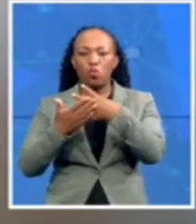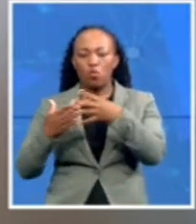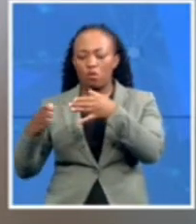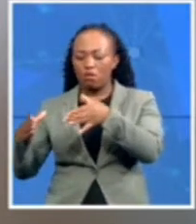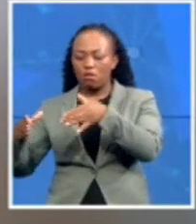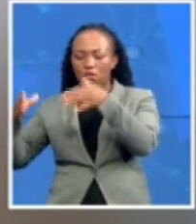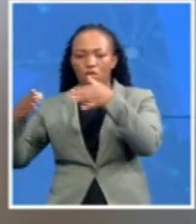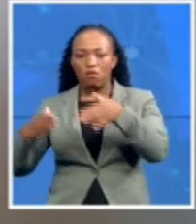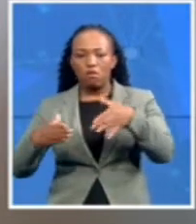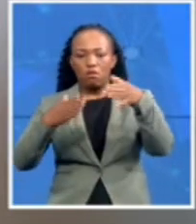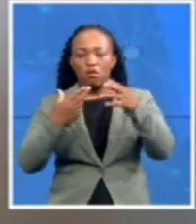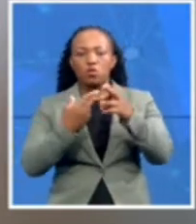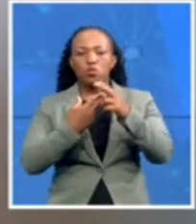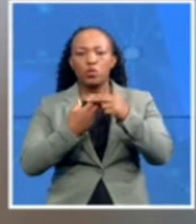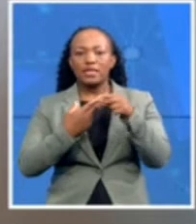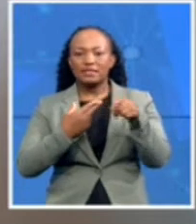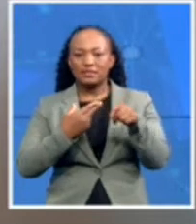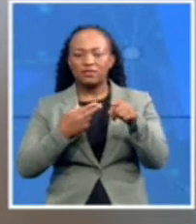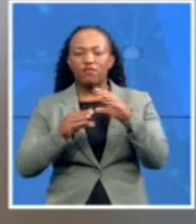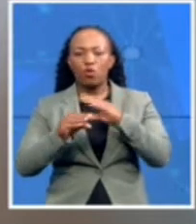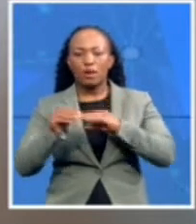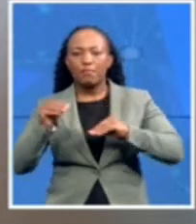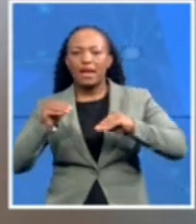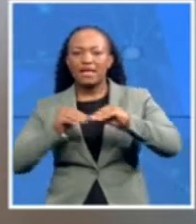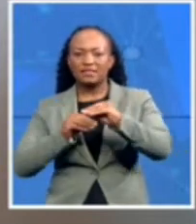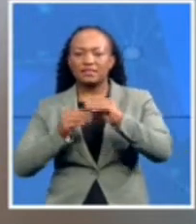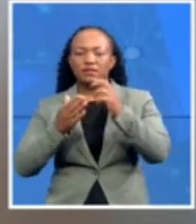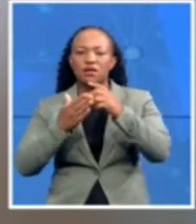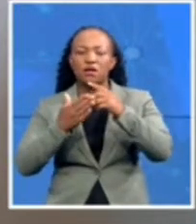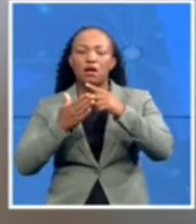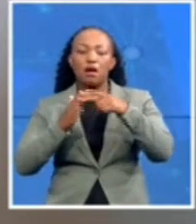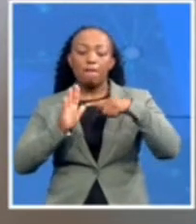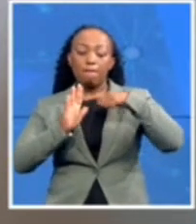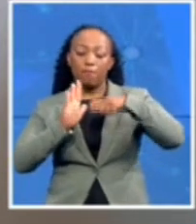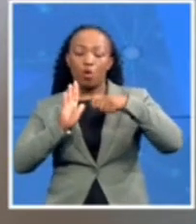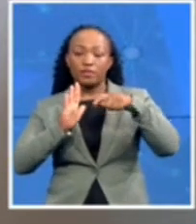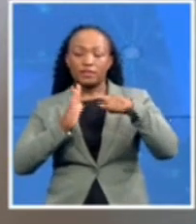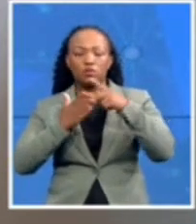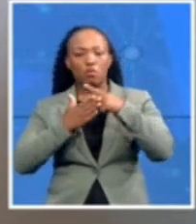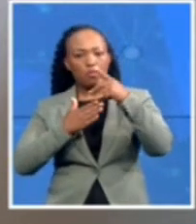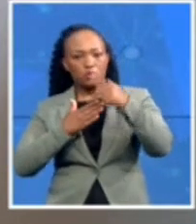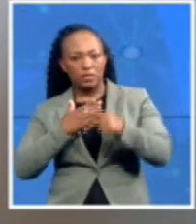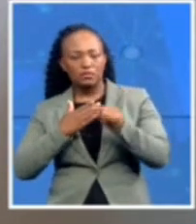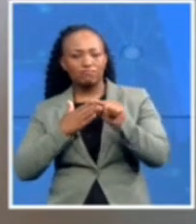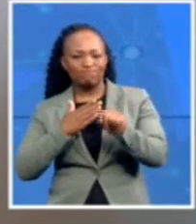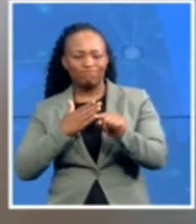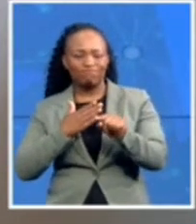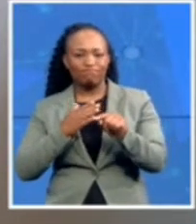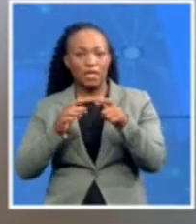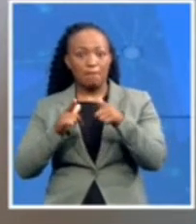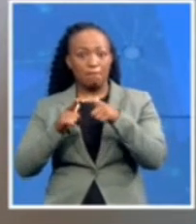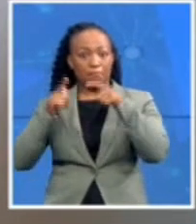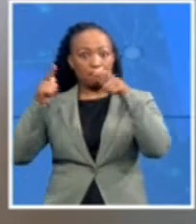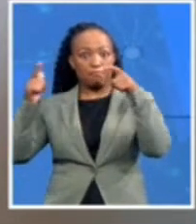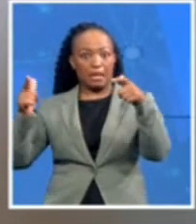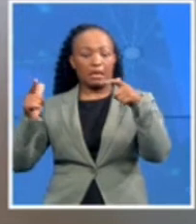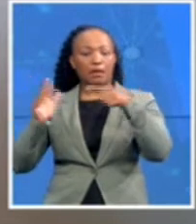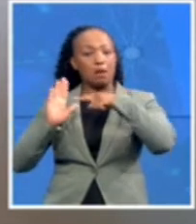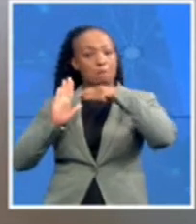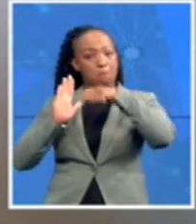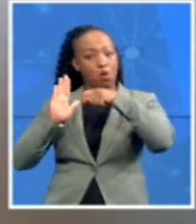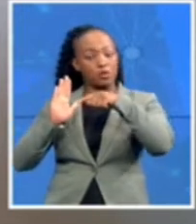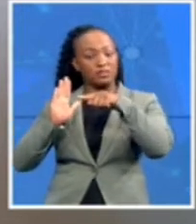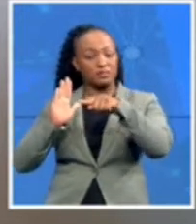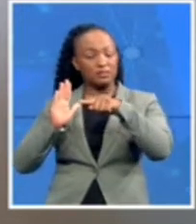replacement project. These are large projects. We have done a huge amount of preparatory